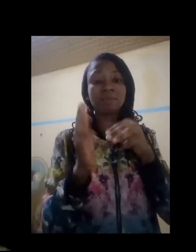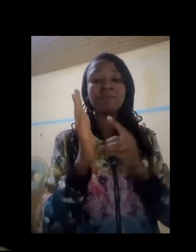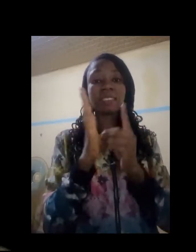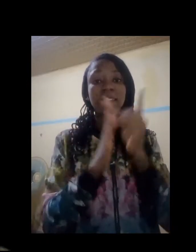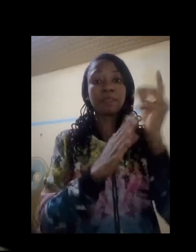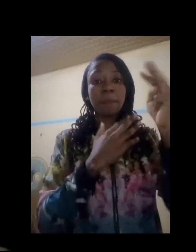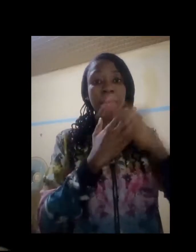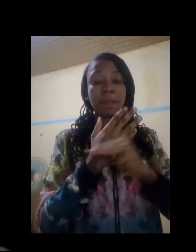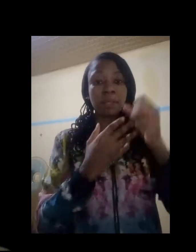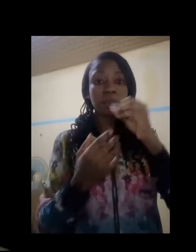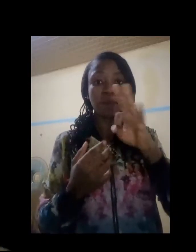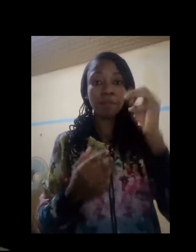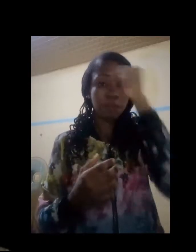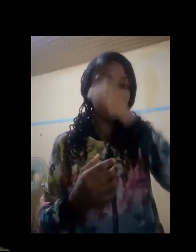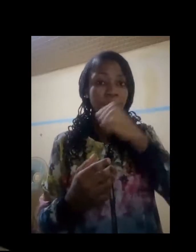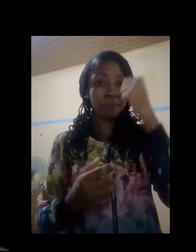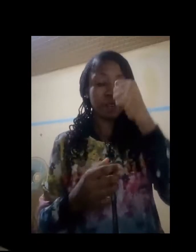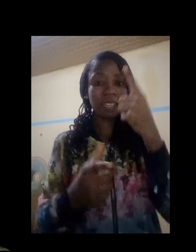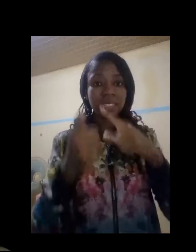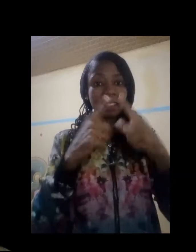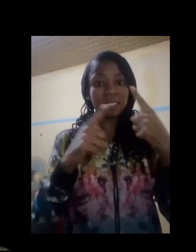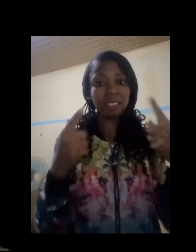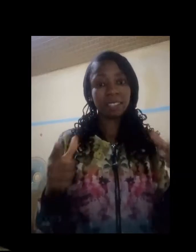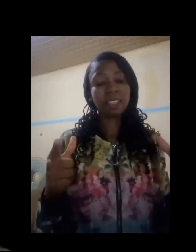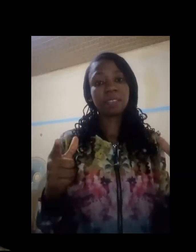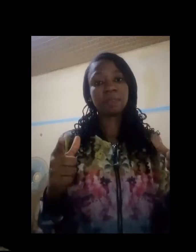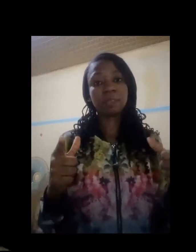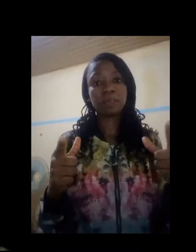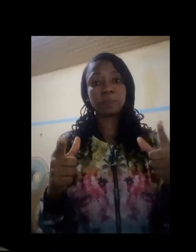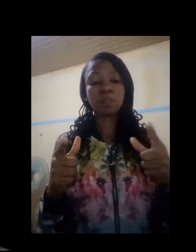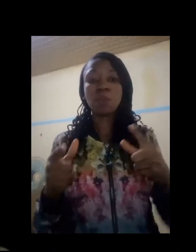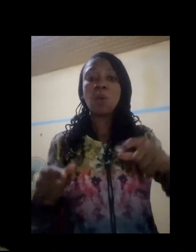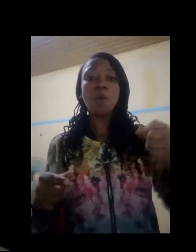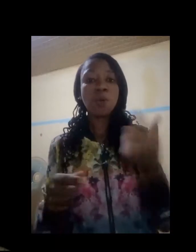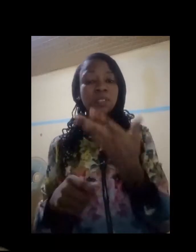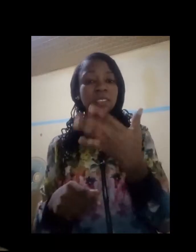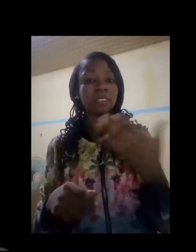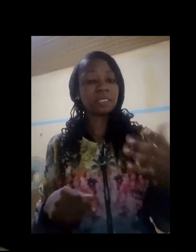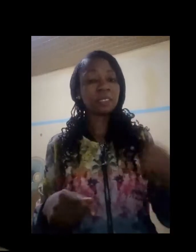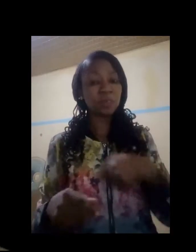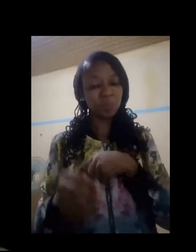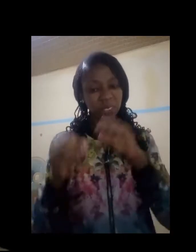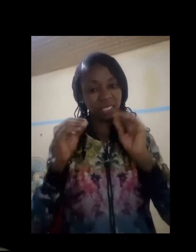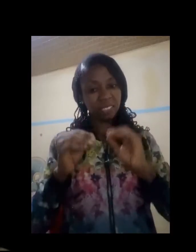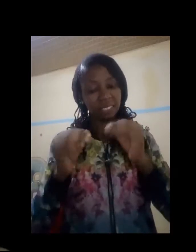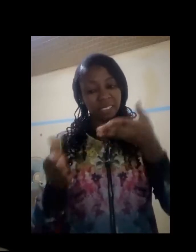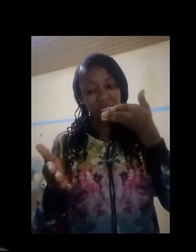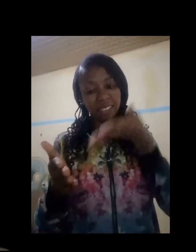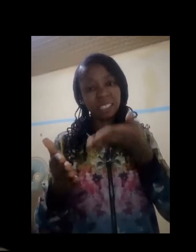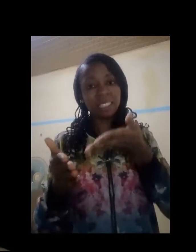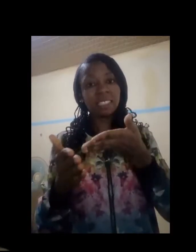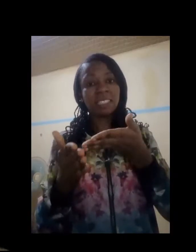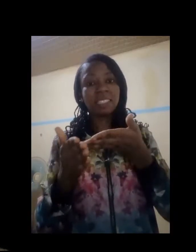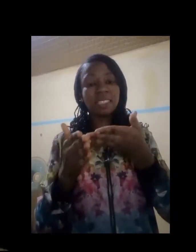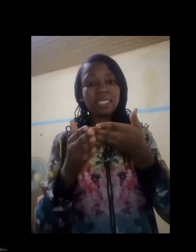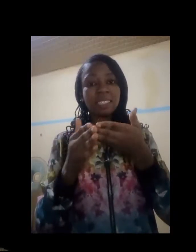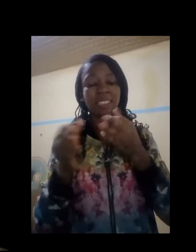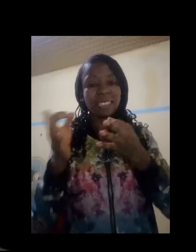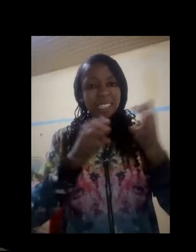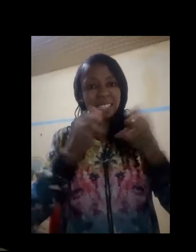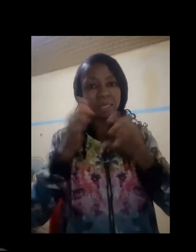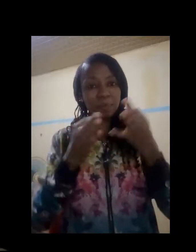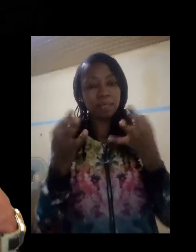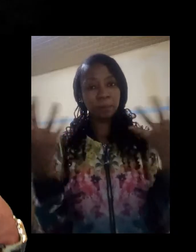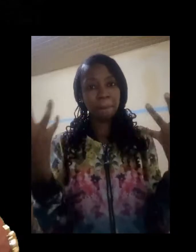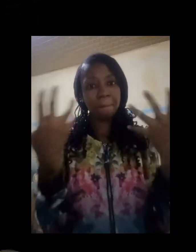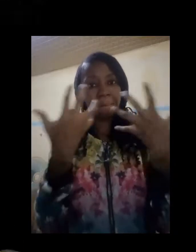development of indigenous African sign linguistics. So everything that we teach in that course is designed and